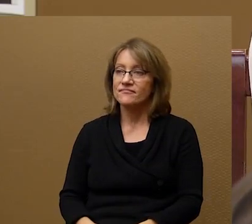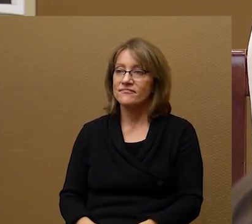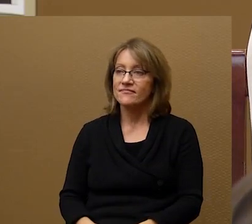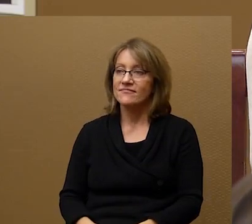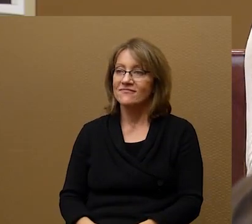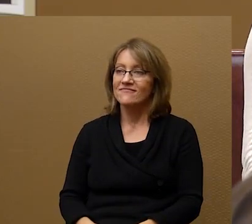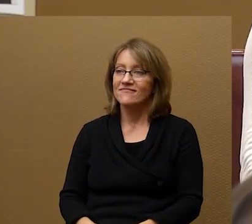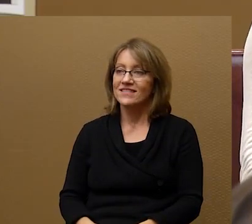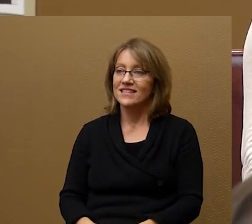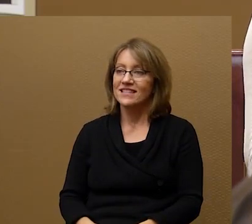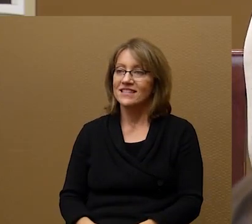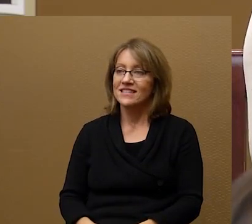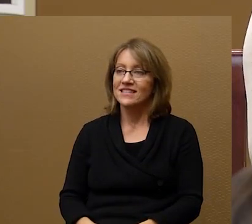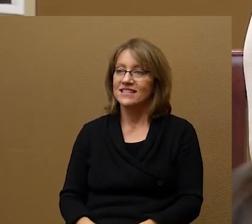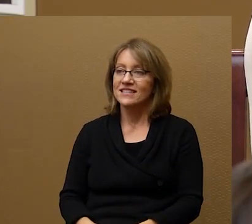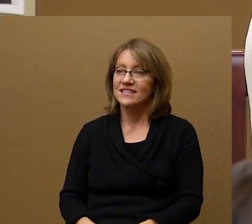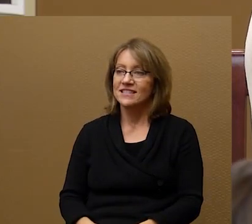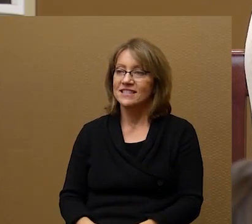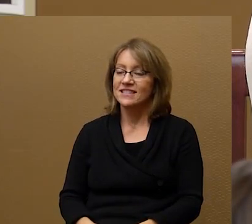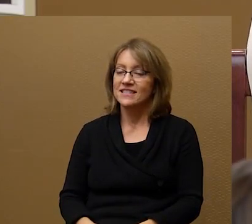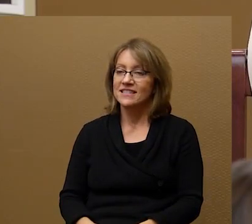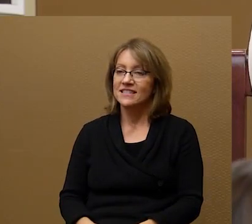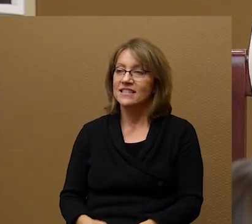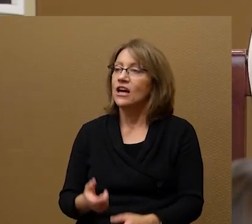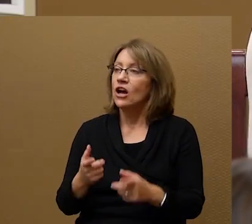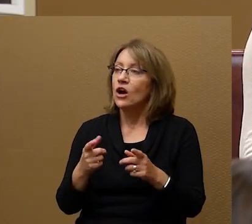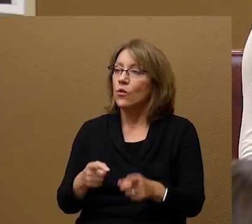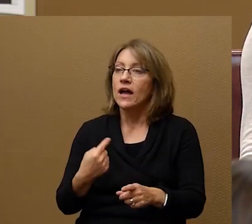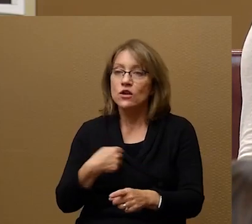When we talk to the kids, trying to keep a neutral